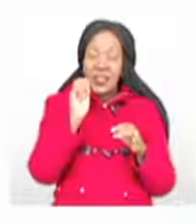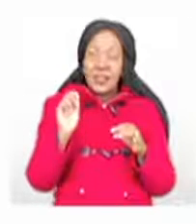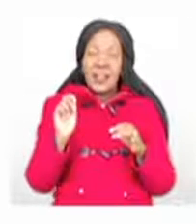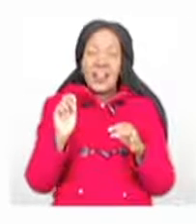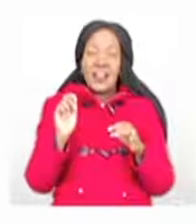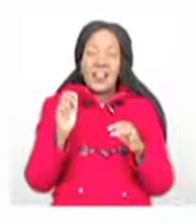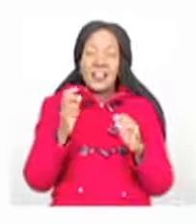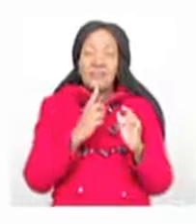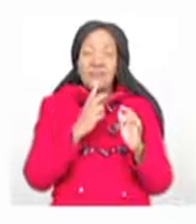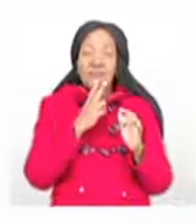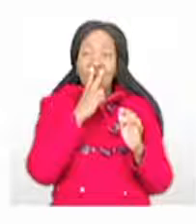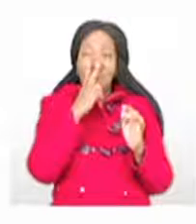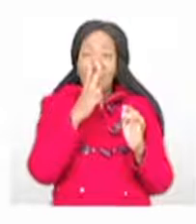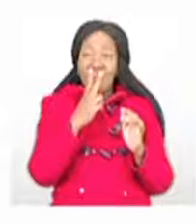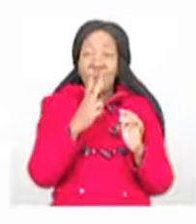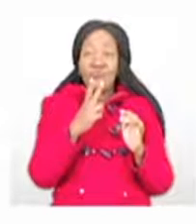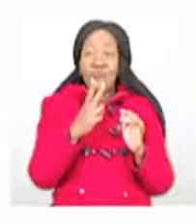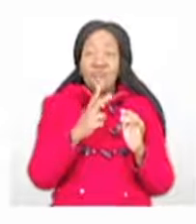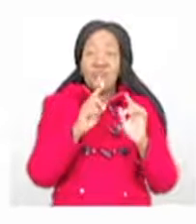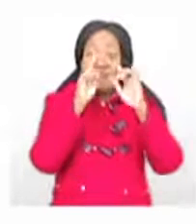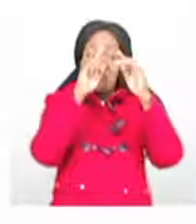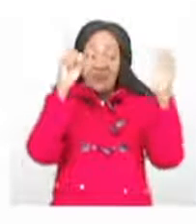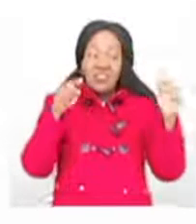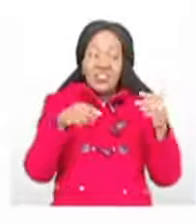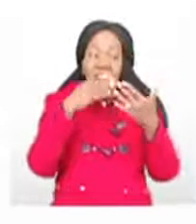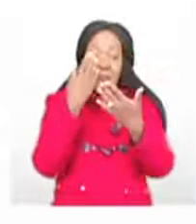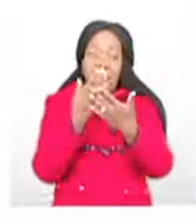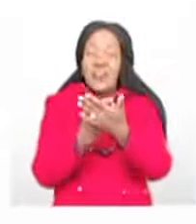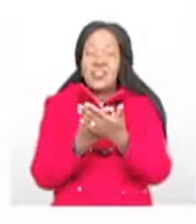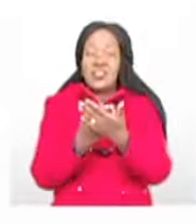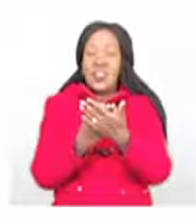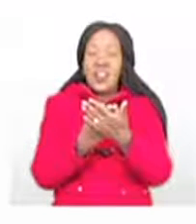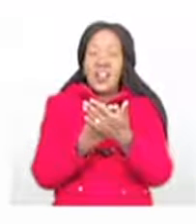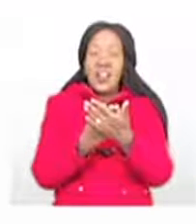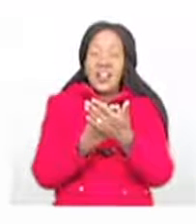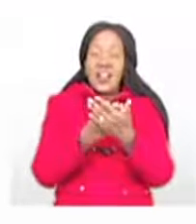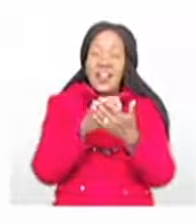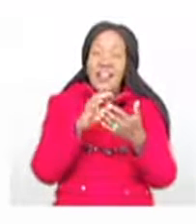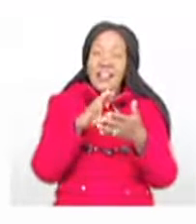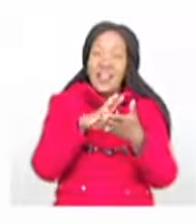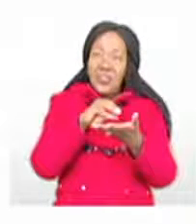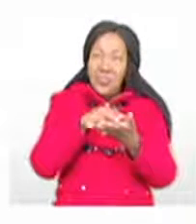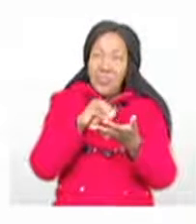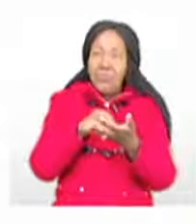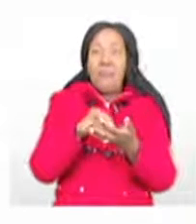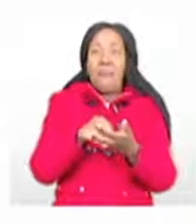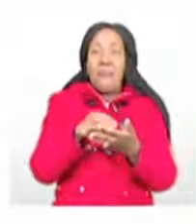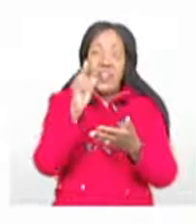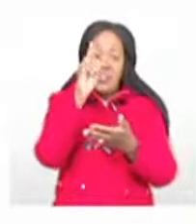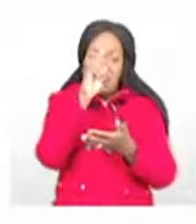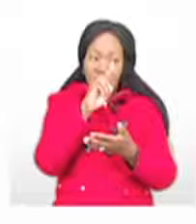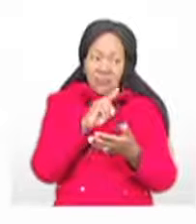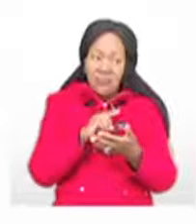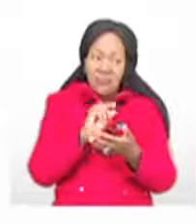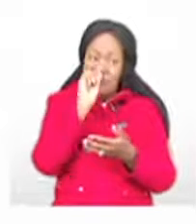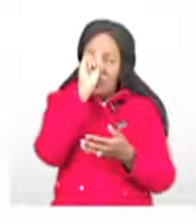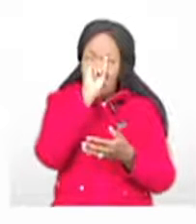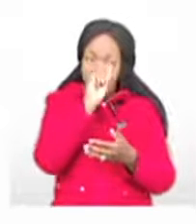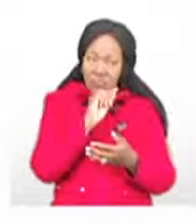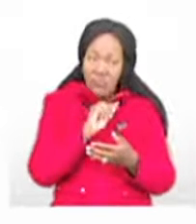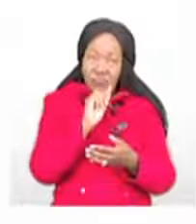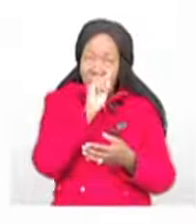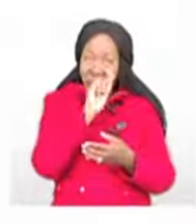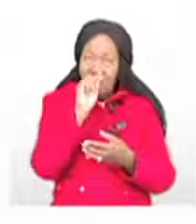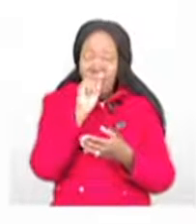at the picture of the fish and let's trace the letter F. Remember how